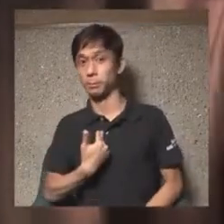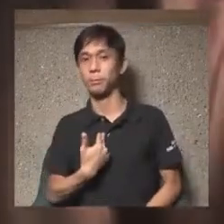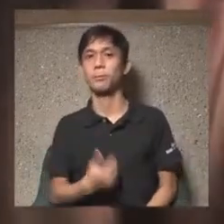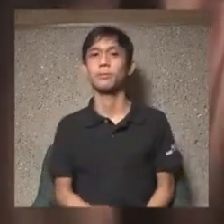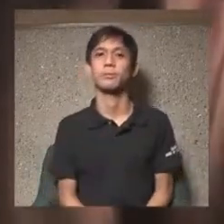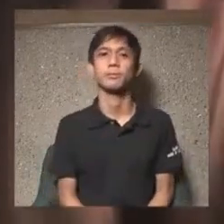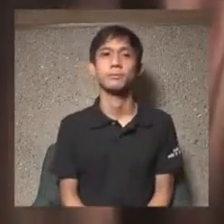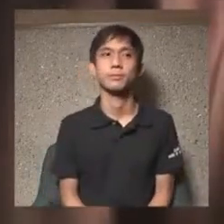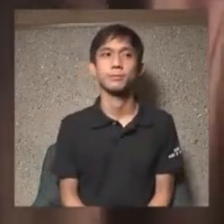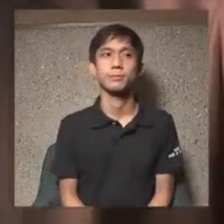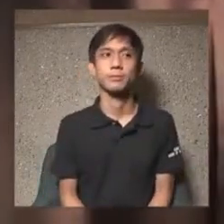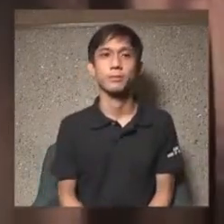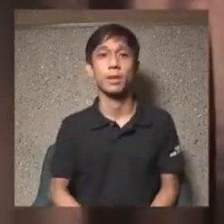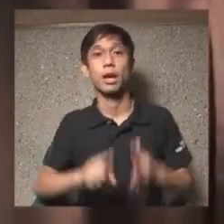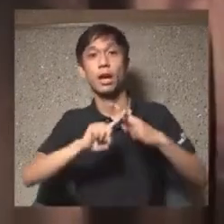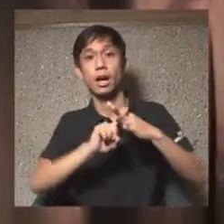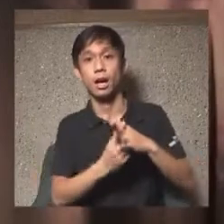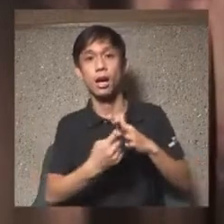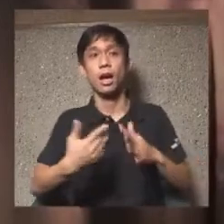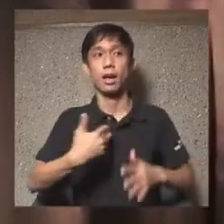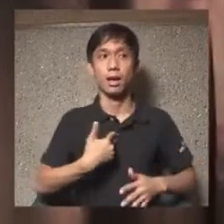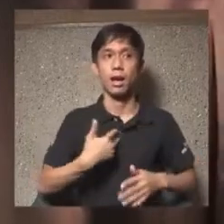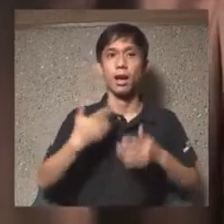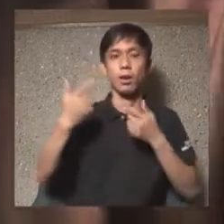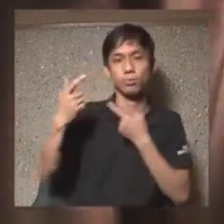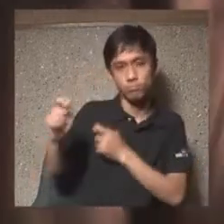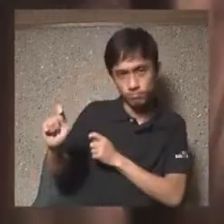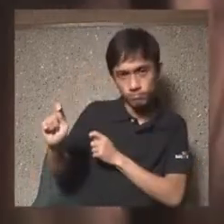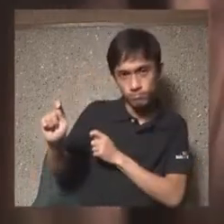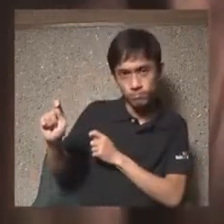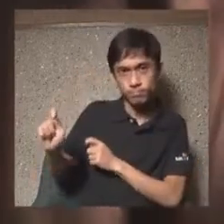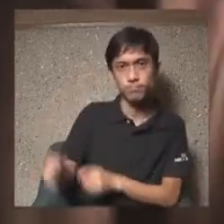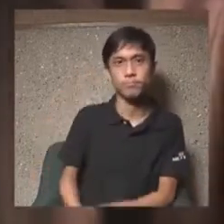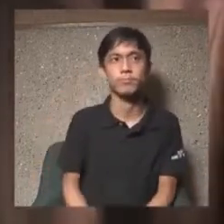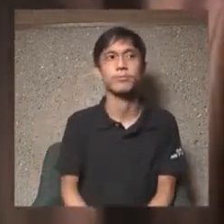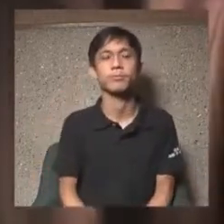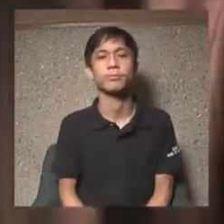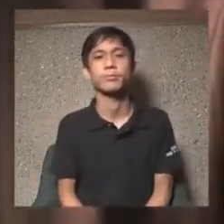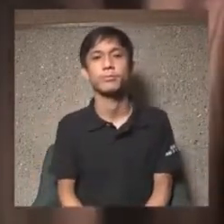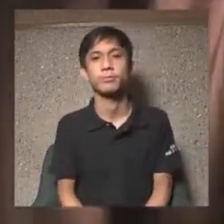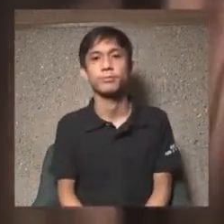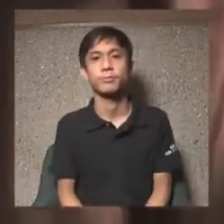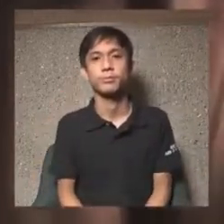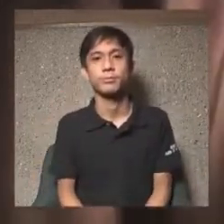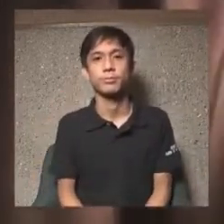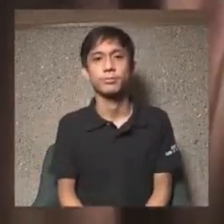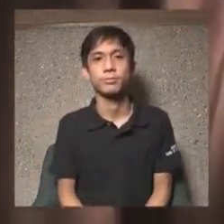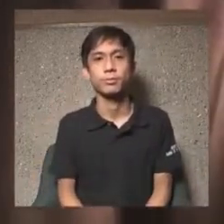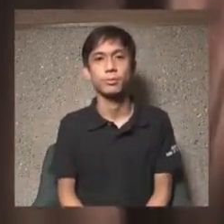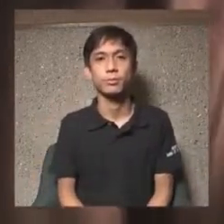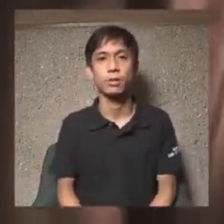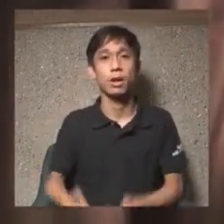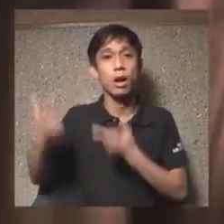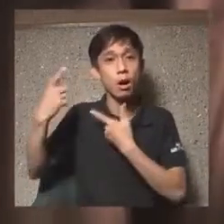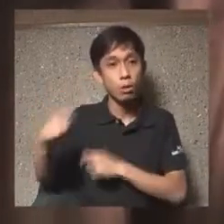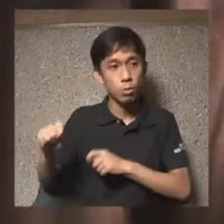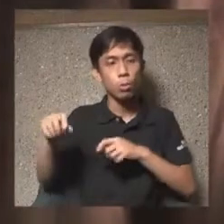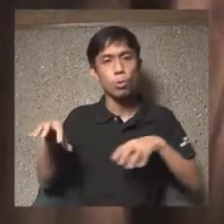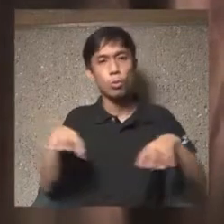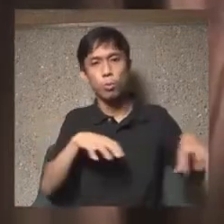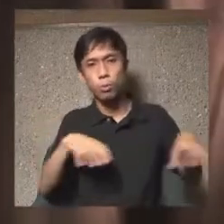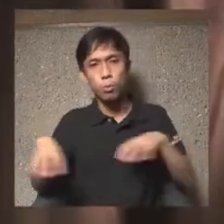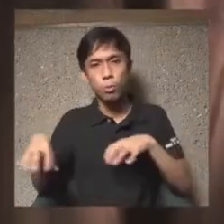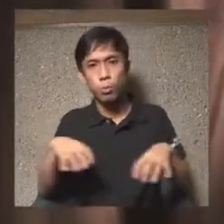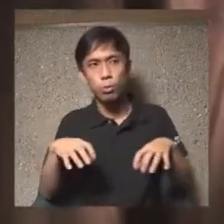that she will not make me fall. And I trusted her maneuvers that she was leading. She's a dance instructor